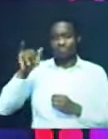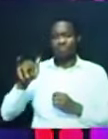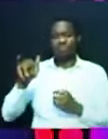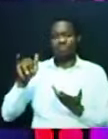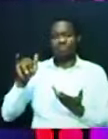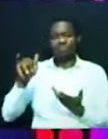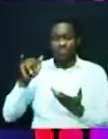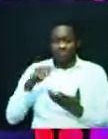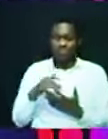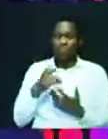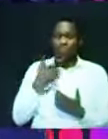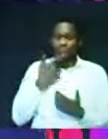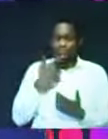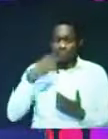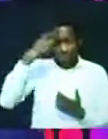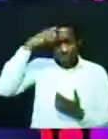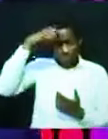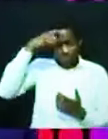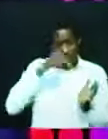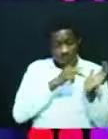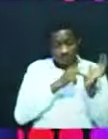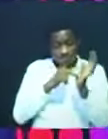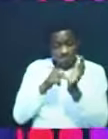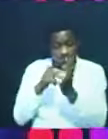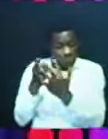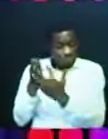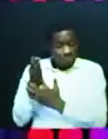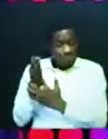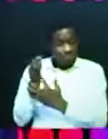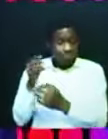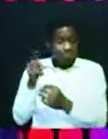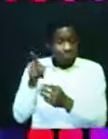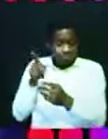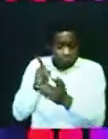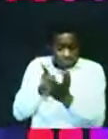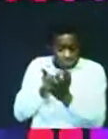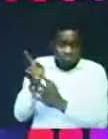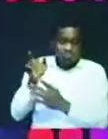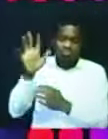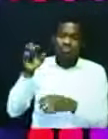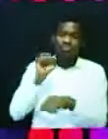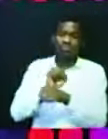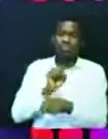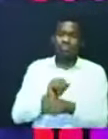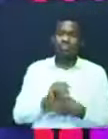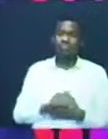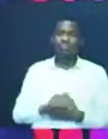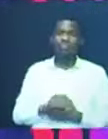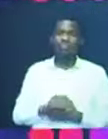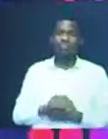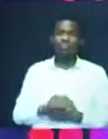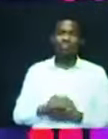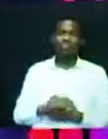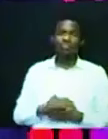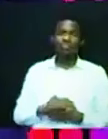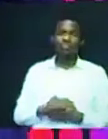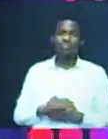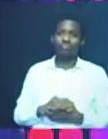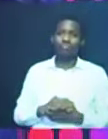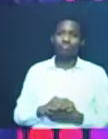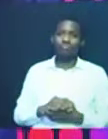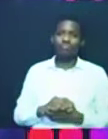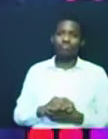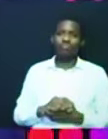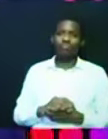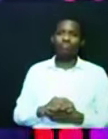nam nyumaso edibim. The solution to gluttonous and drunkenness is this word wisdom. Pe se ope